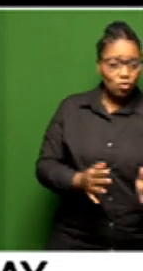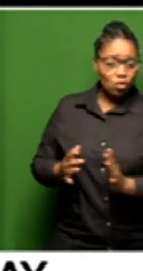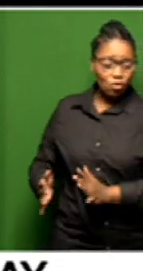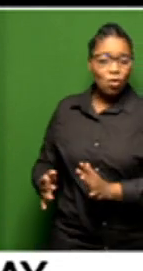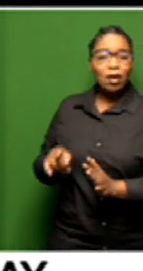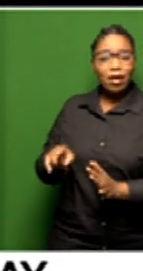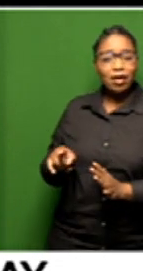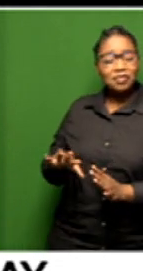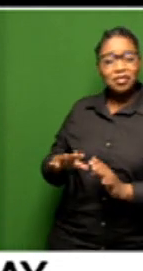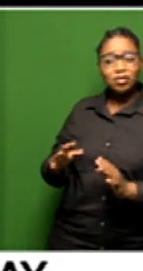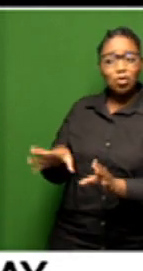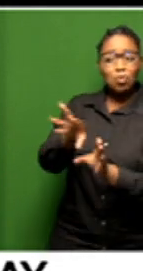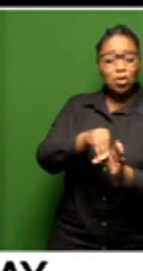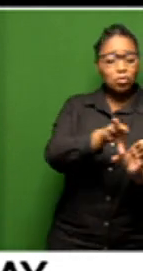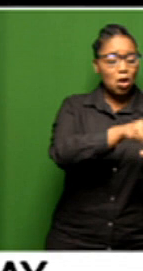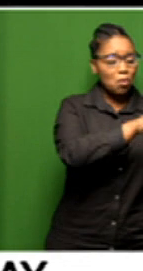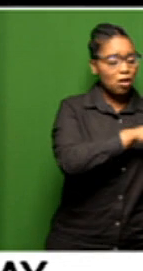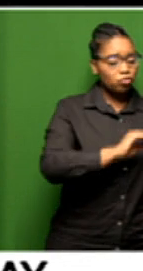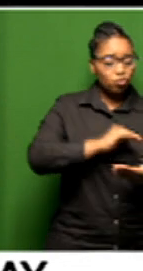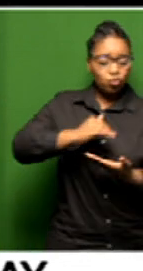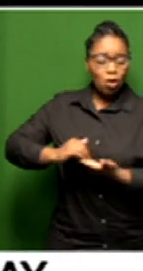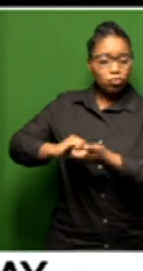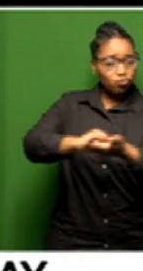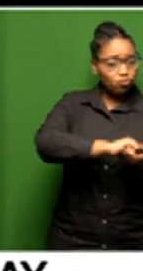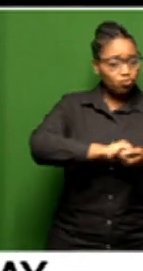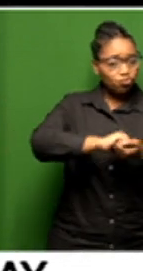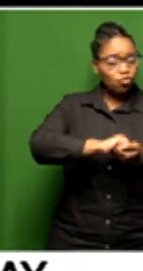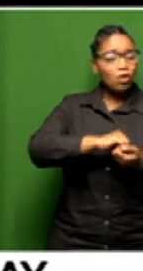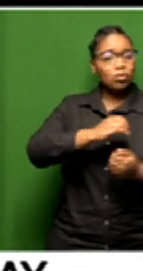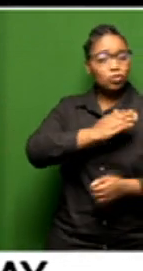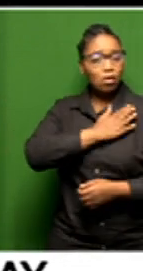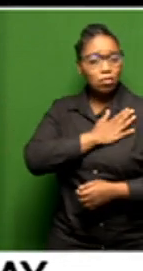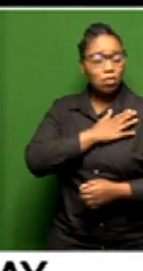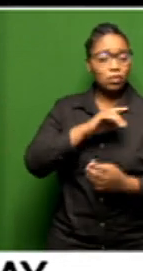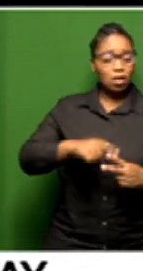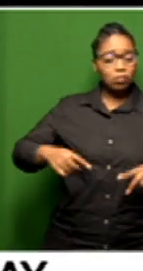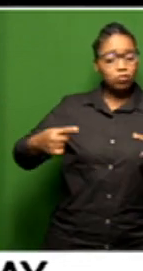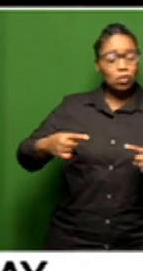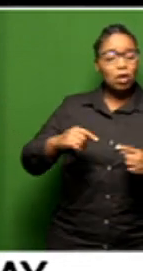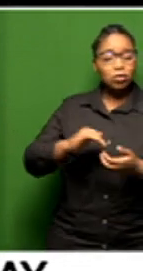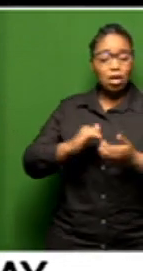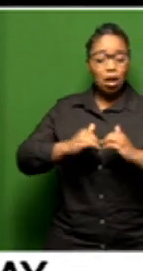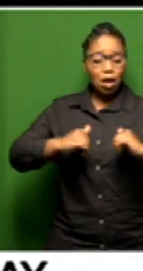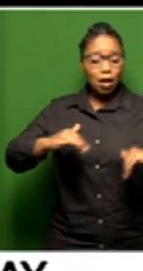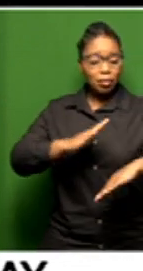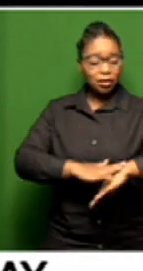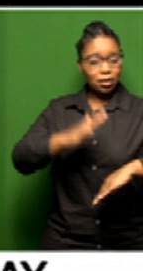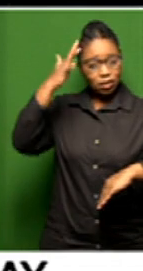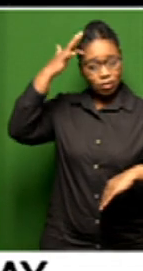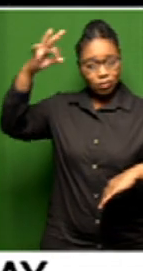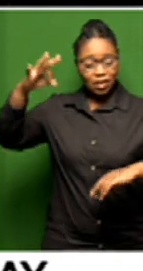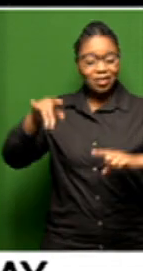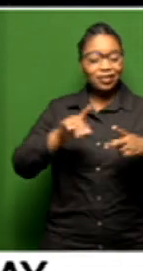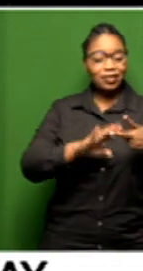to mobilize solidarity against apartheid government, while at the same time, promoting